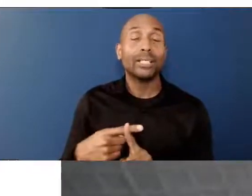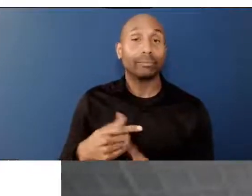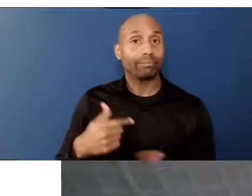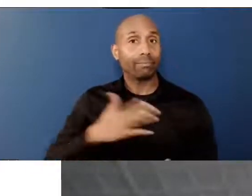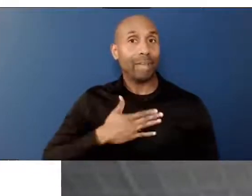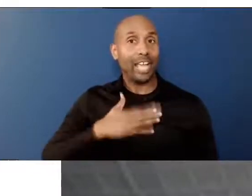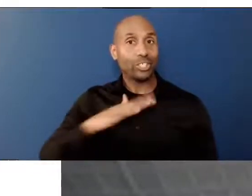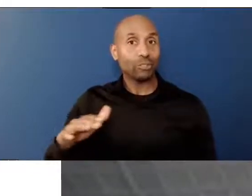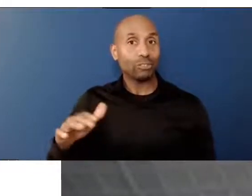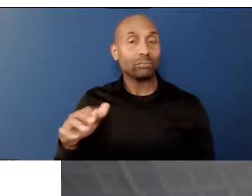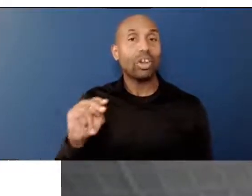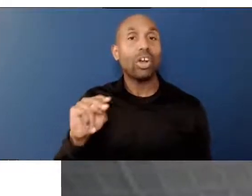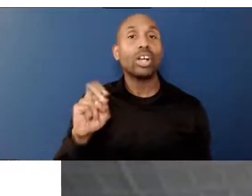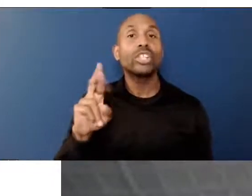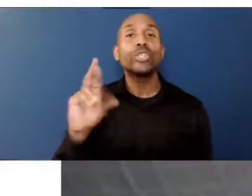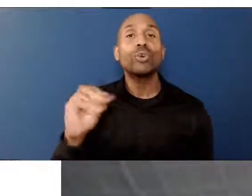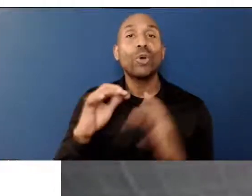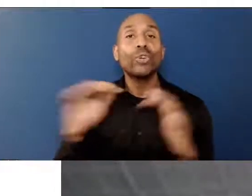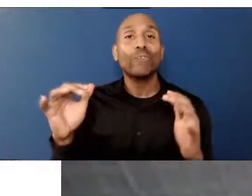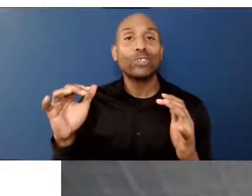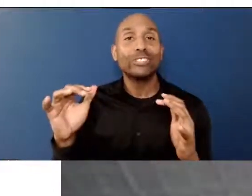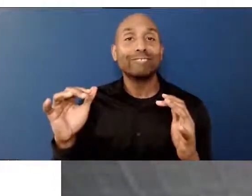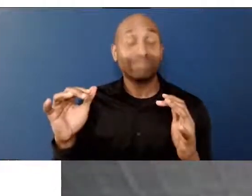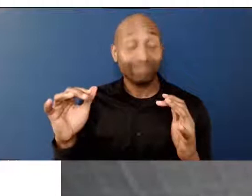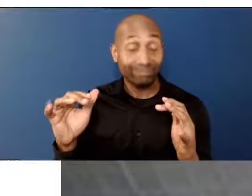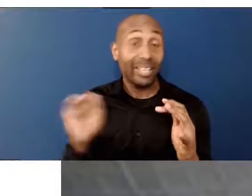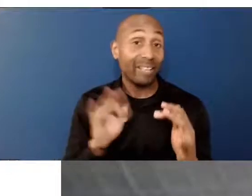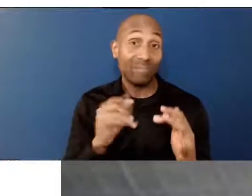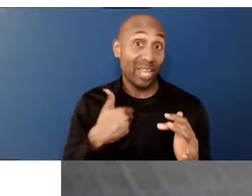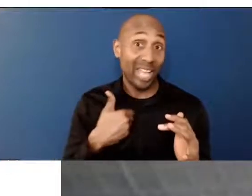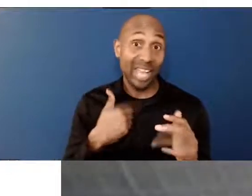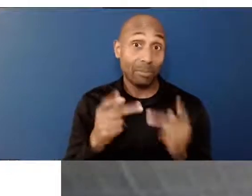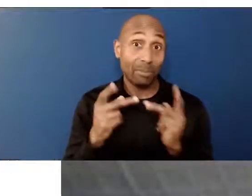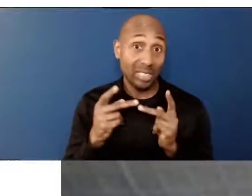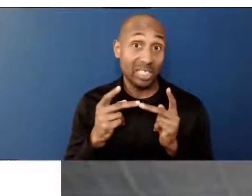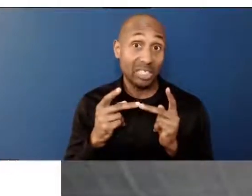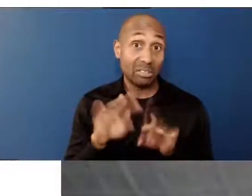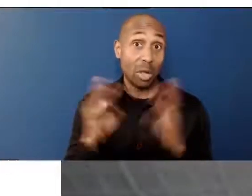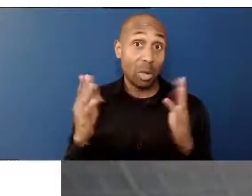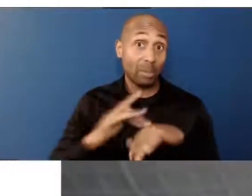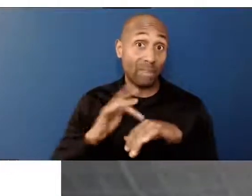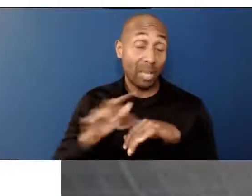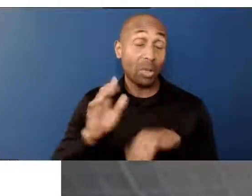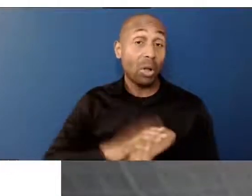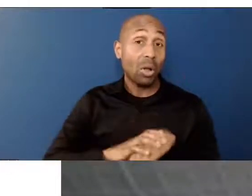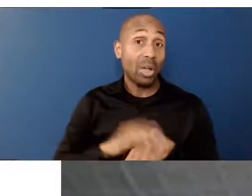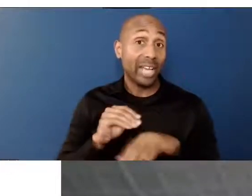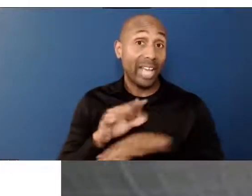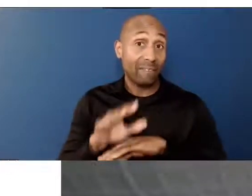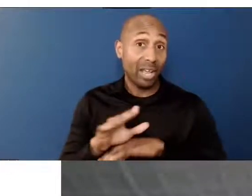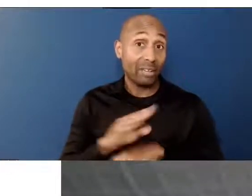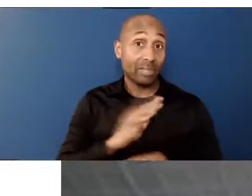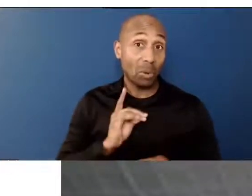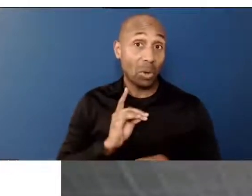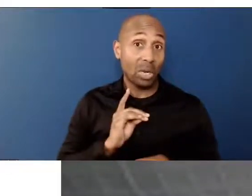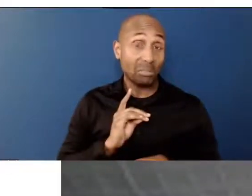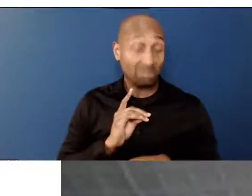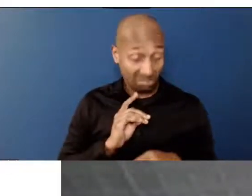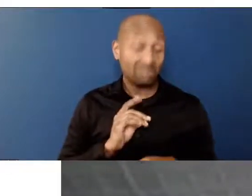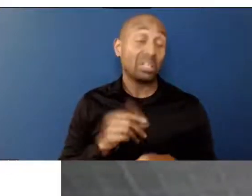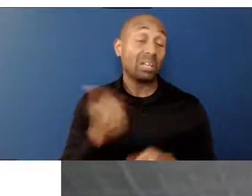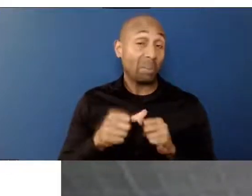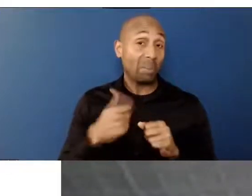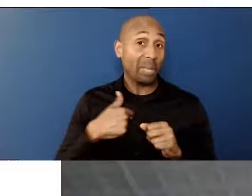spot or if there's ever an opening on the advisory board, keep yours truly in mind. I would definitely love to have a spot in